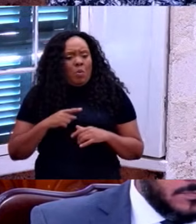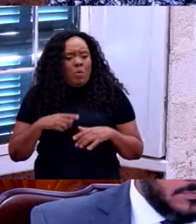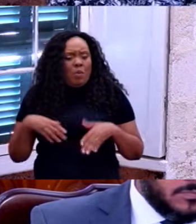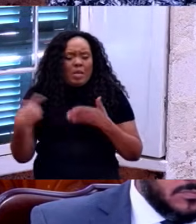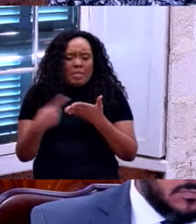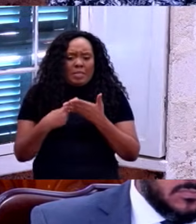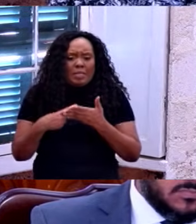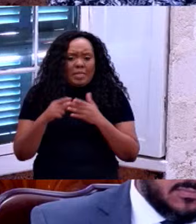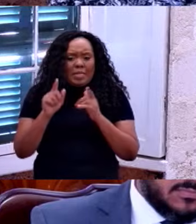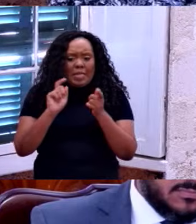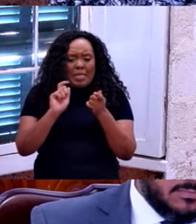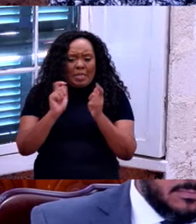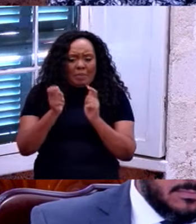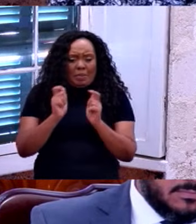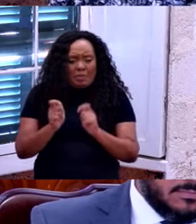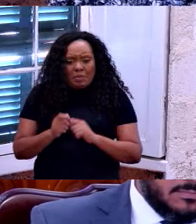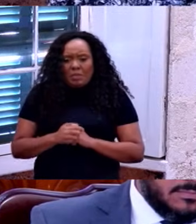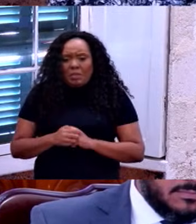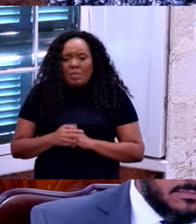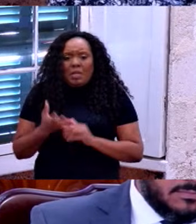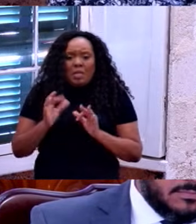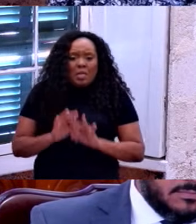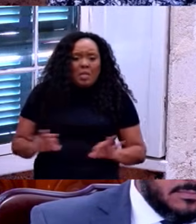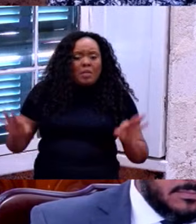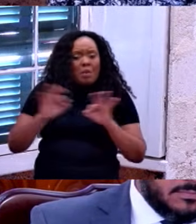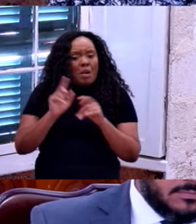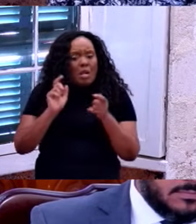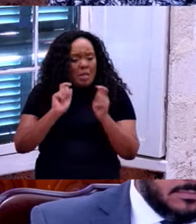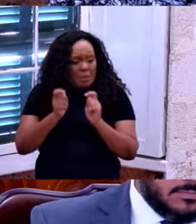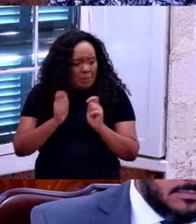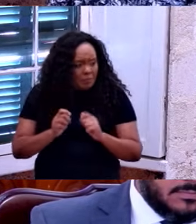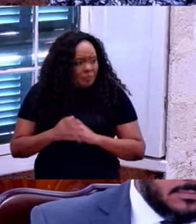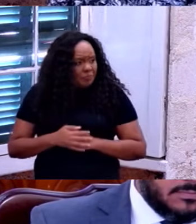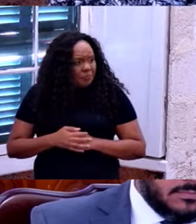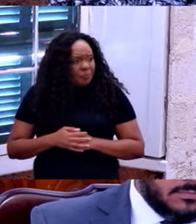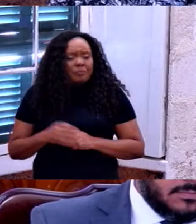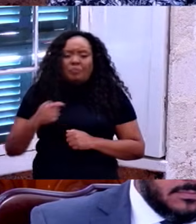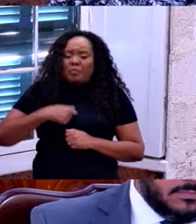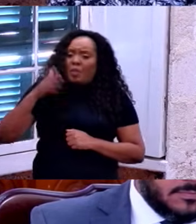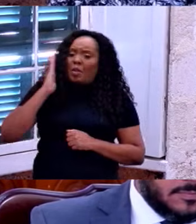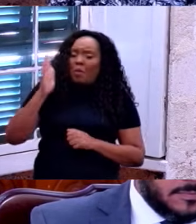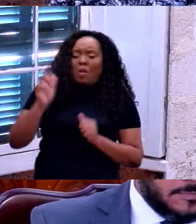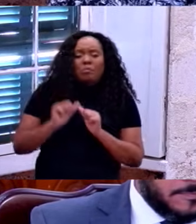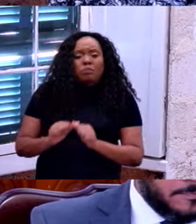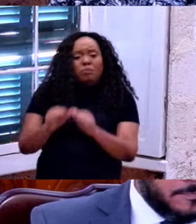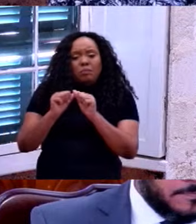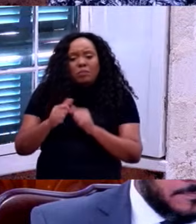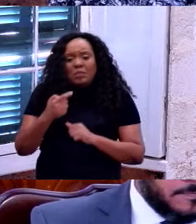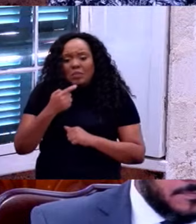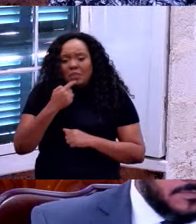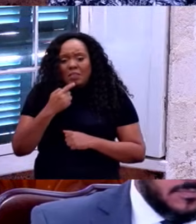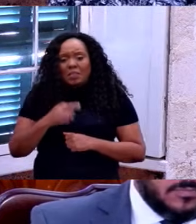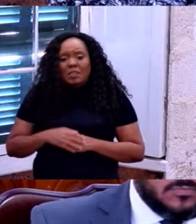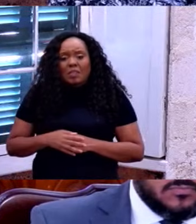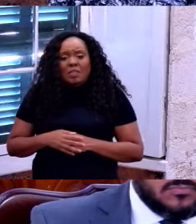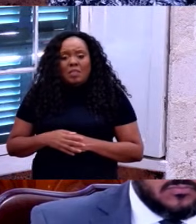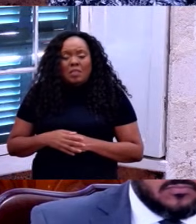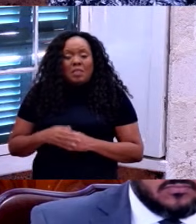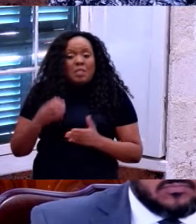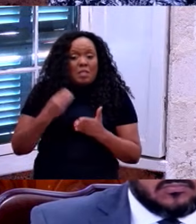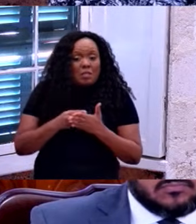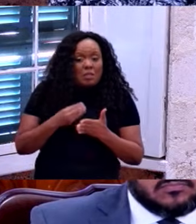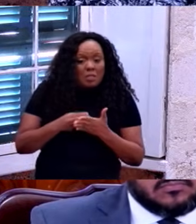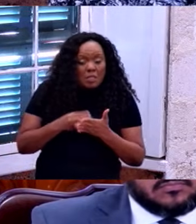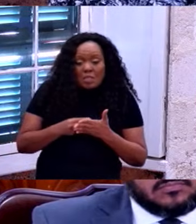with important amendments. And I will continue to say that the remuneration of senators and